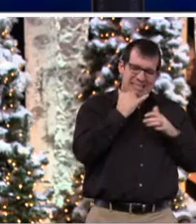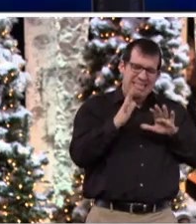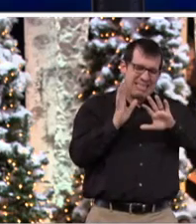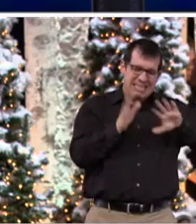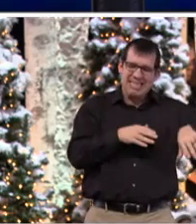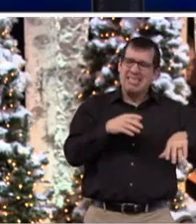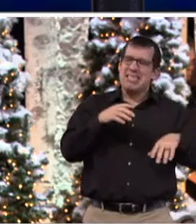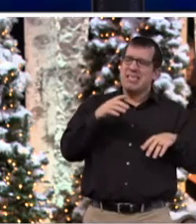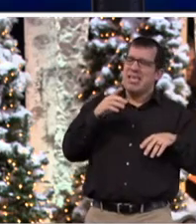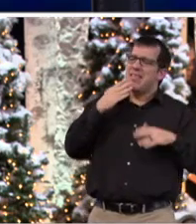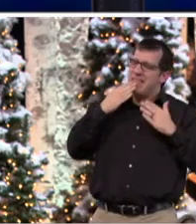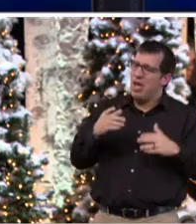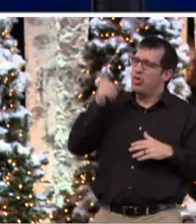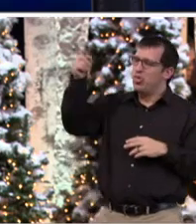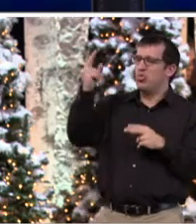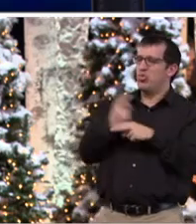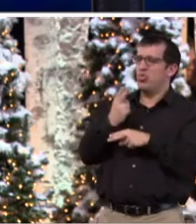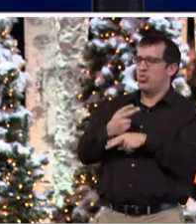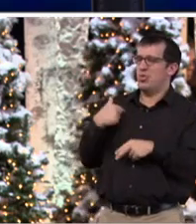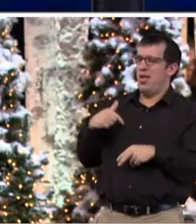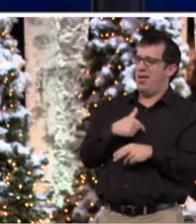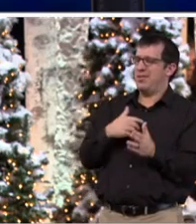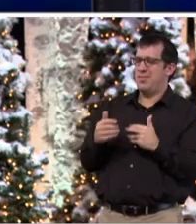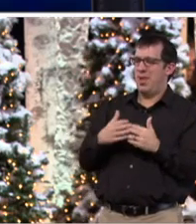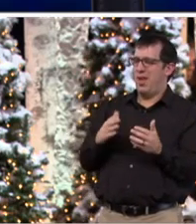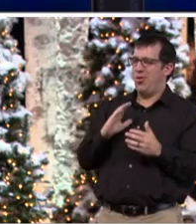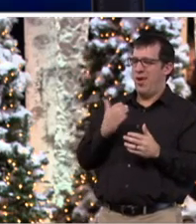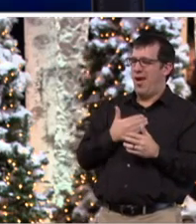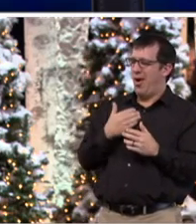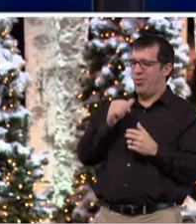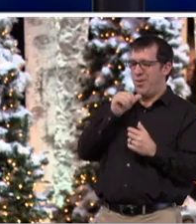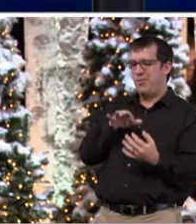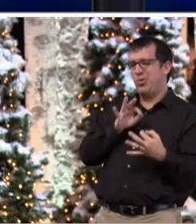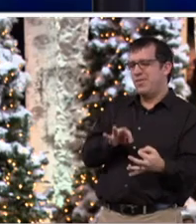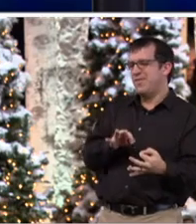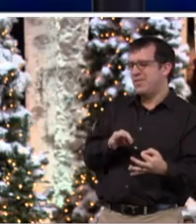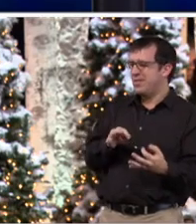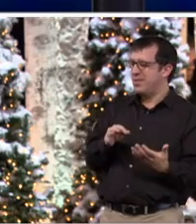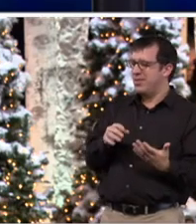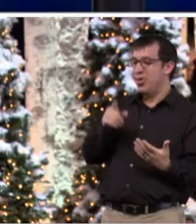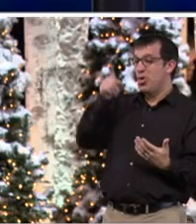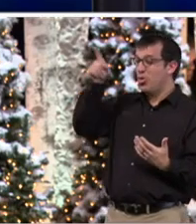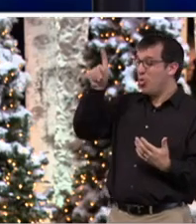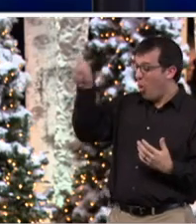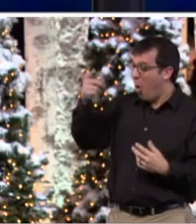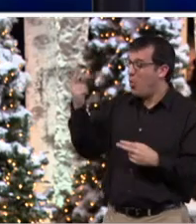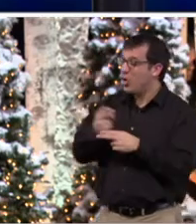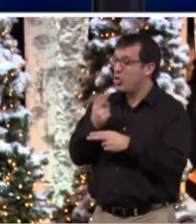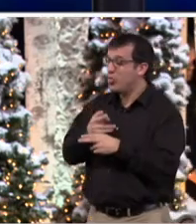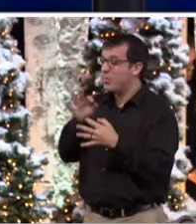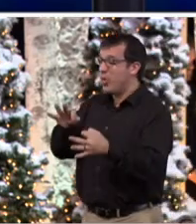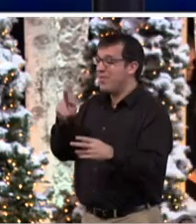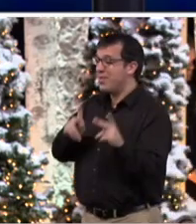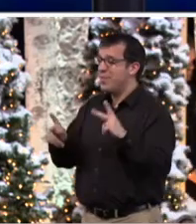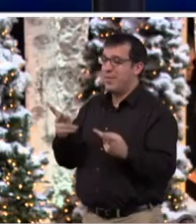Thank you that you use imperfect people. If you only use perfect people, nothing would get